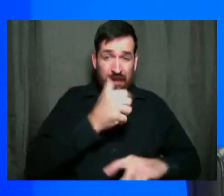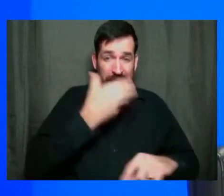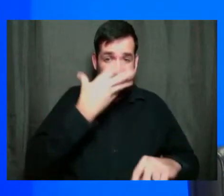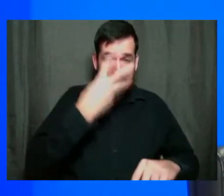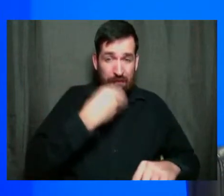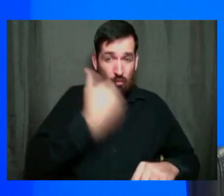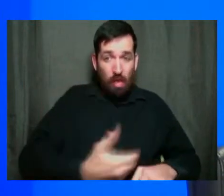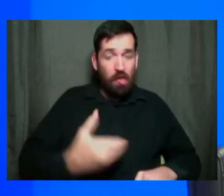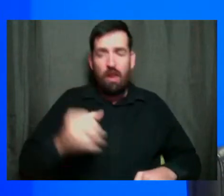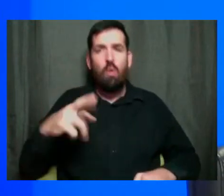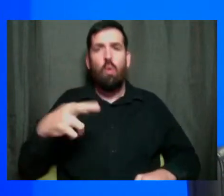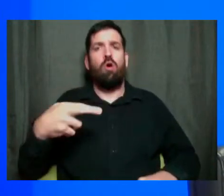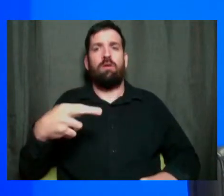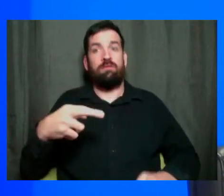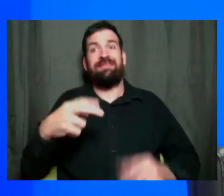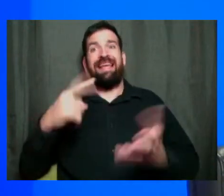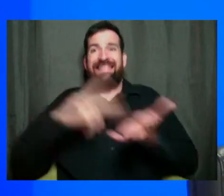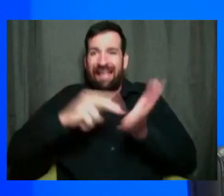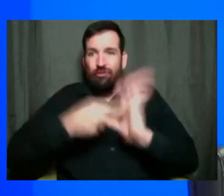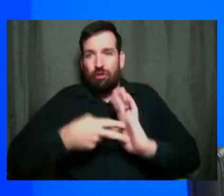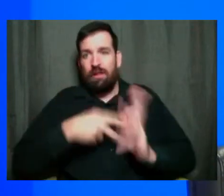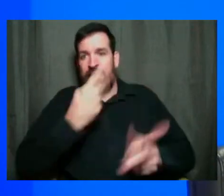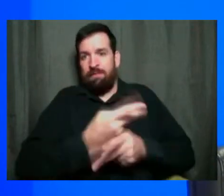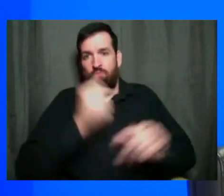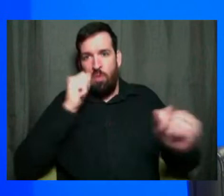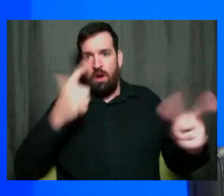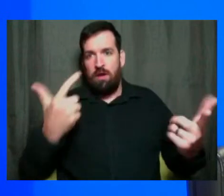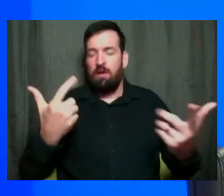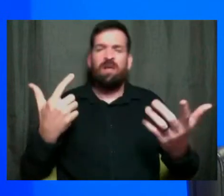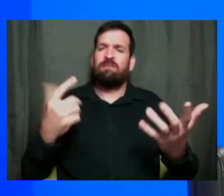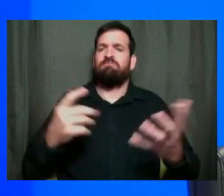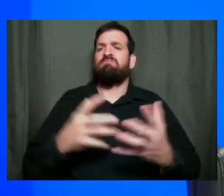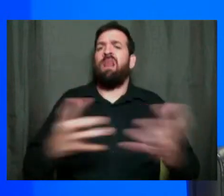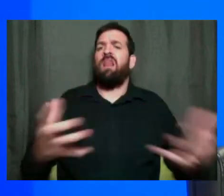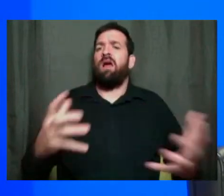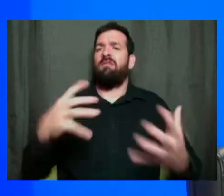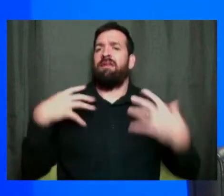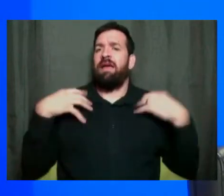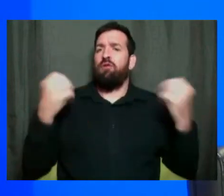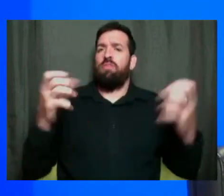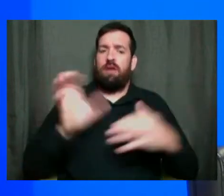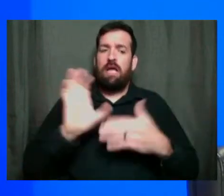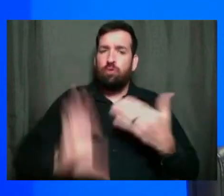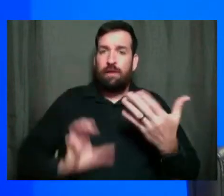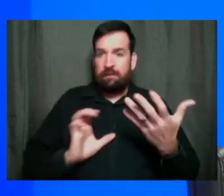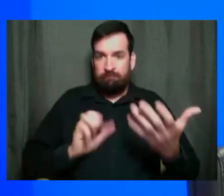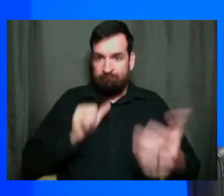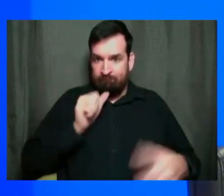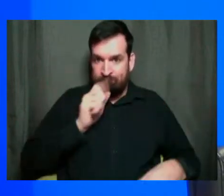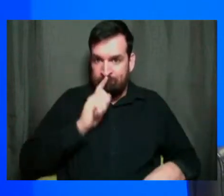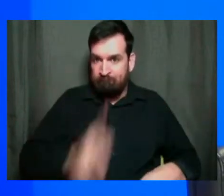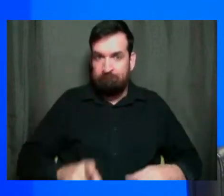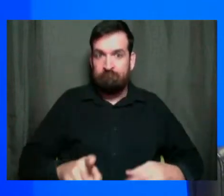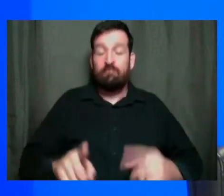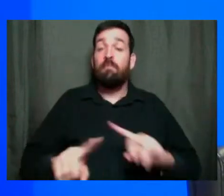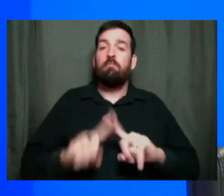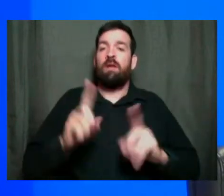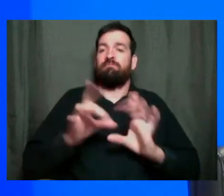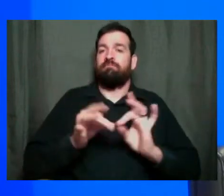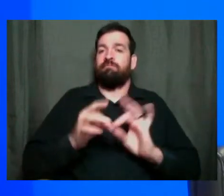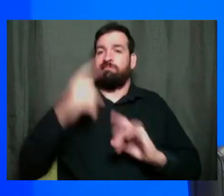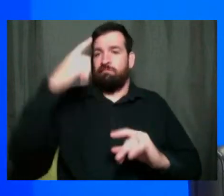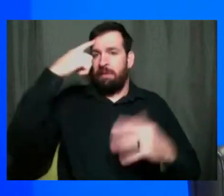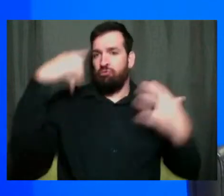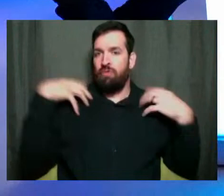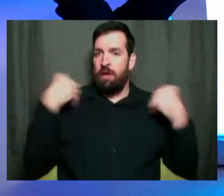sleep deprivation? So we don't know a lot of this. What are other health consequences? The main thing we know is, like I already mentioned, kind of the mental health consequences of